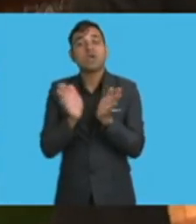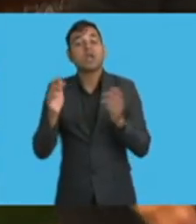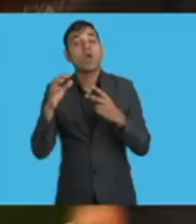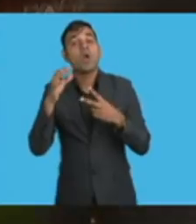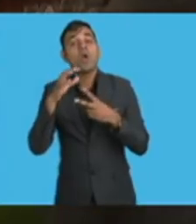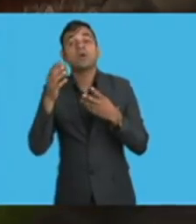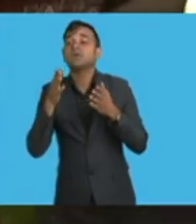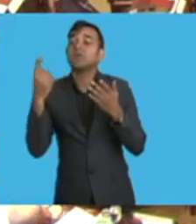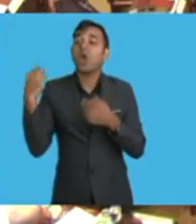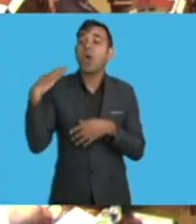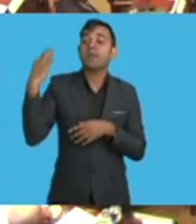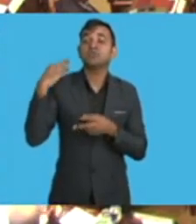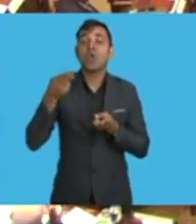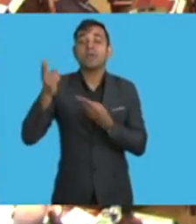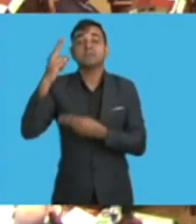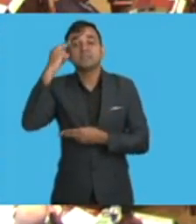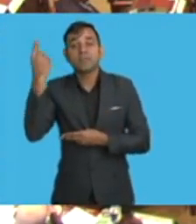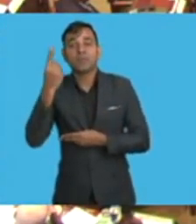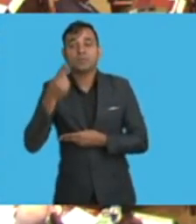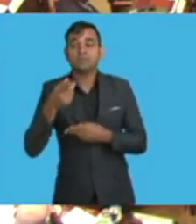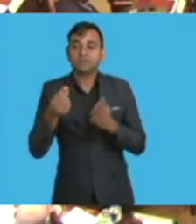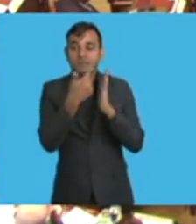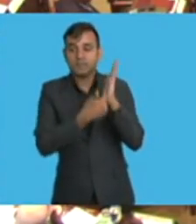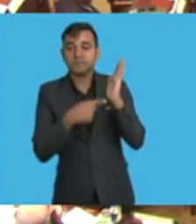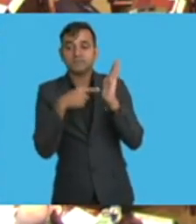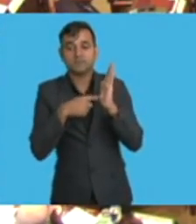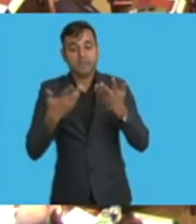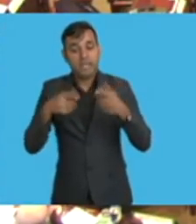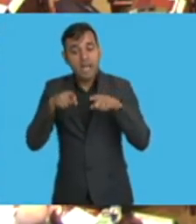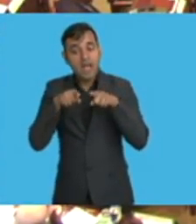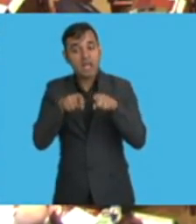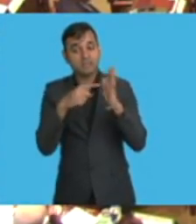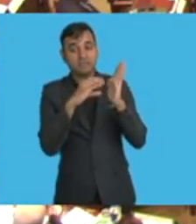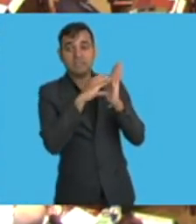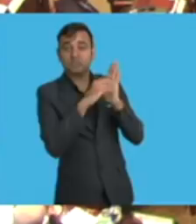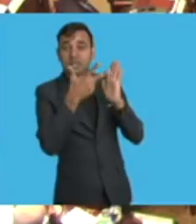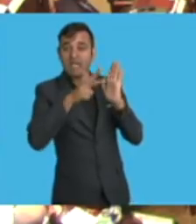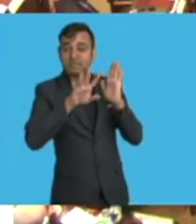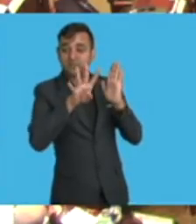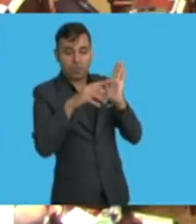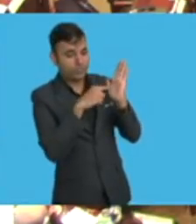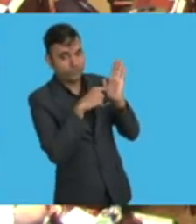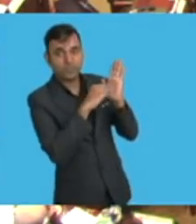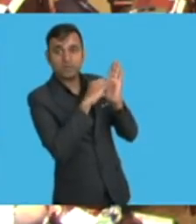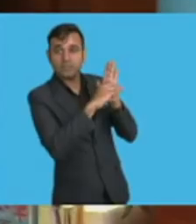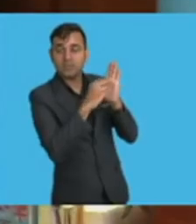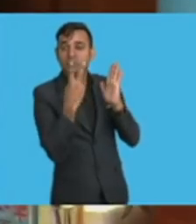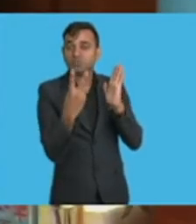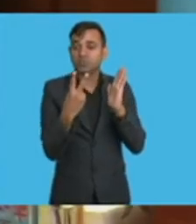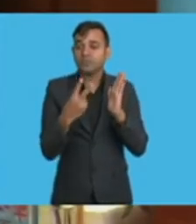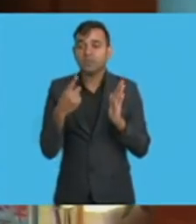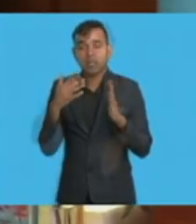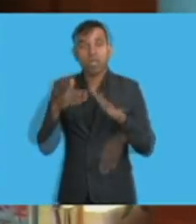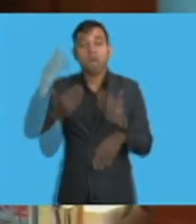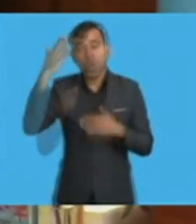of Fiji. In accordance with Section 84, subsection 2 of the Constitution of the Republic of Fiji, I now call upon the